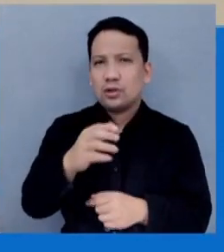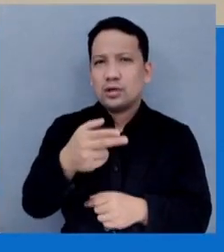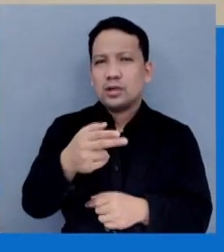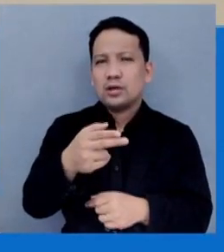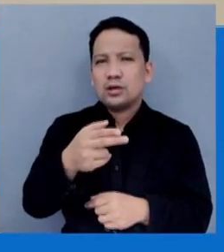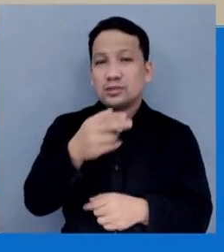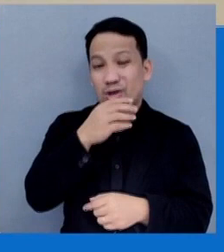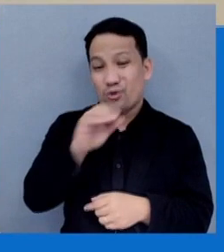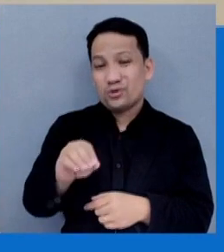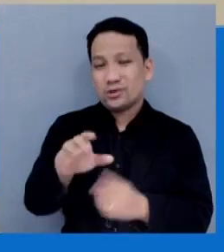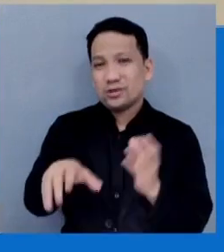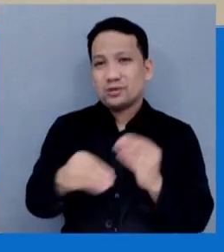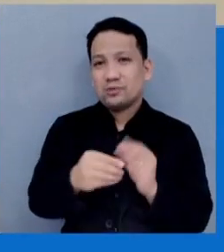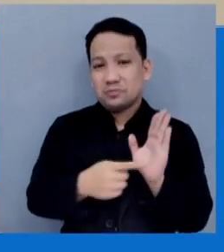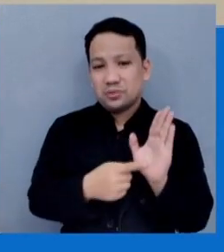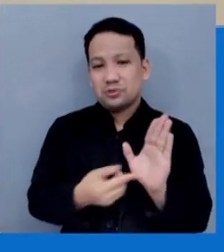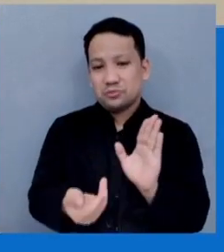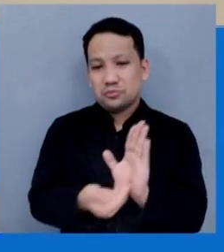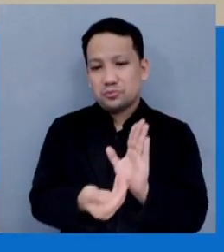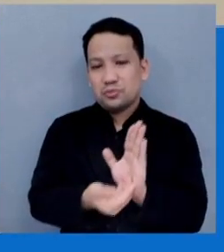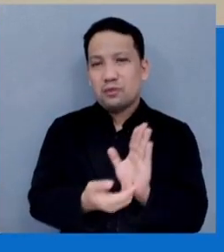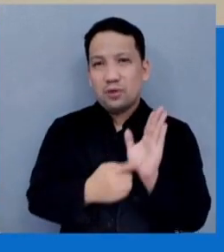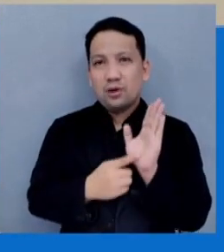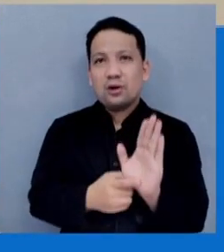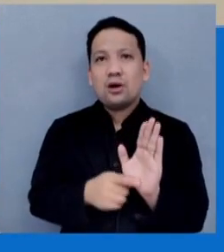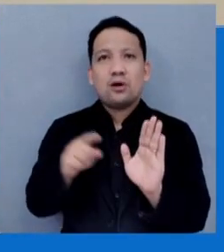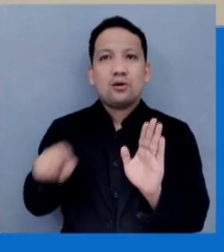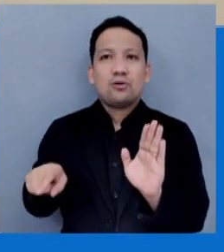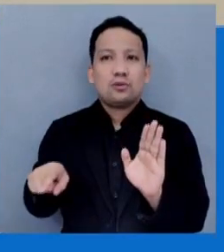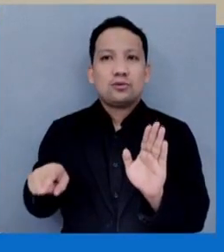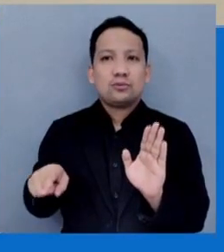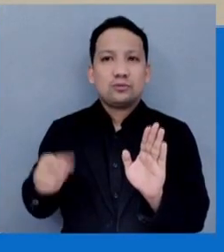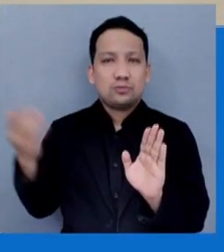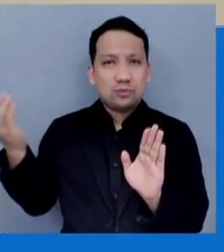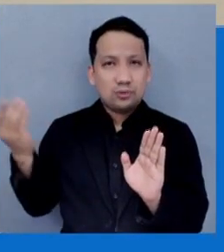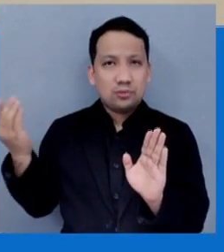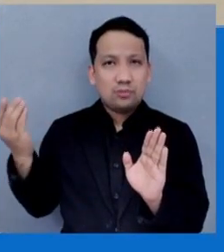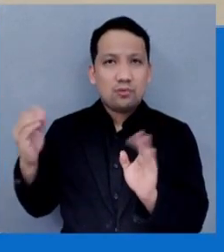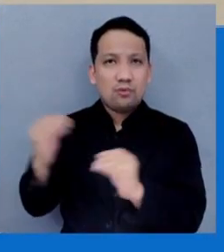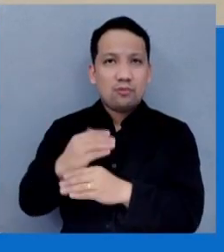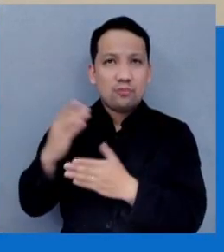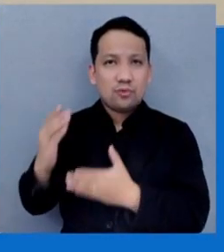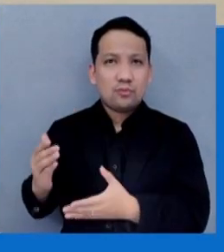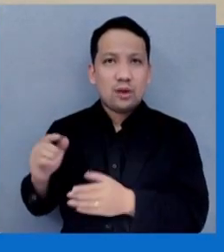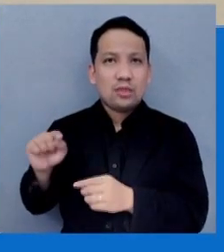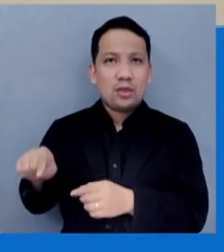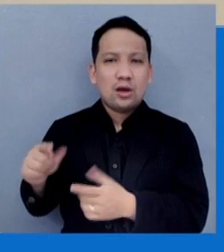pagka naipakita ng prison officer na